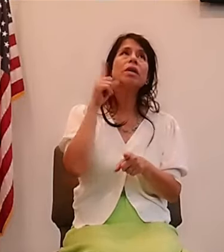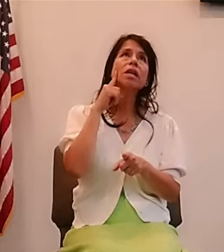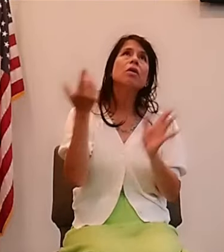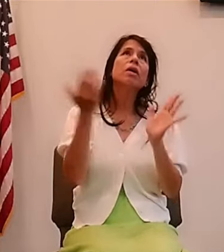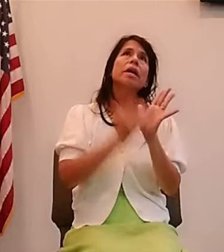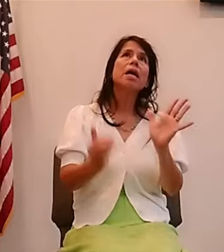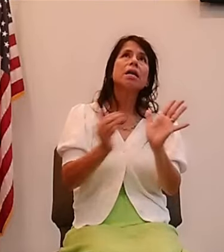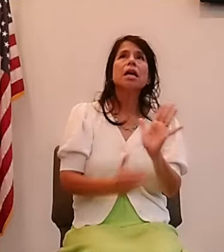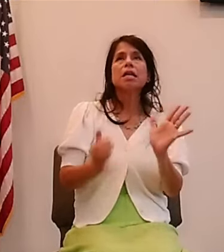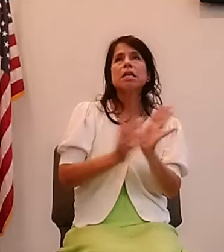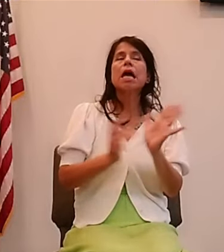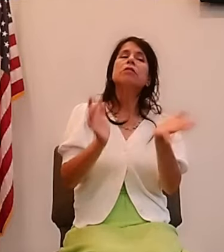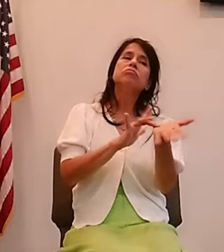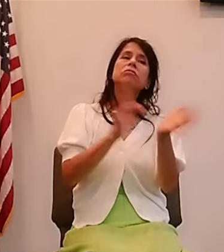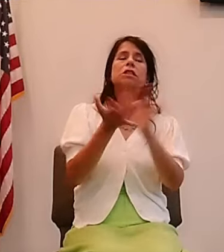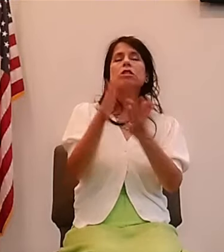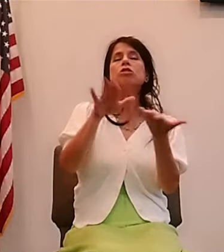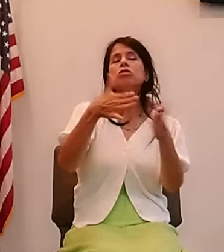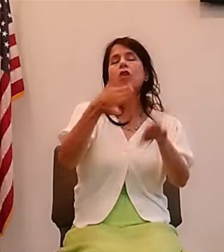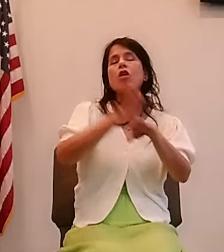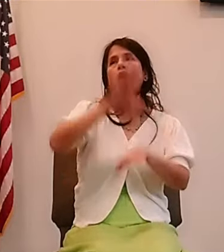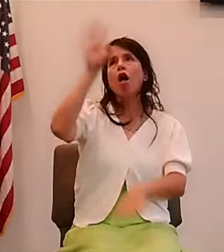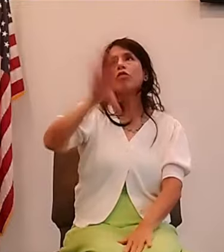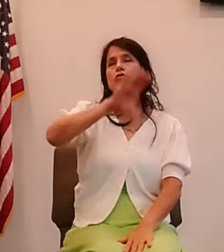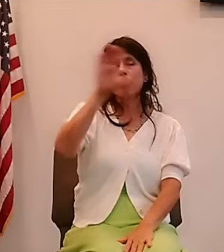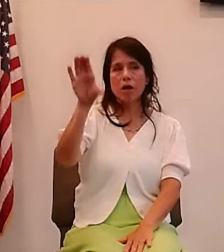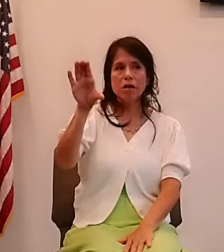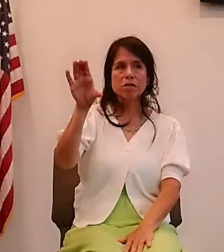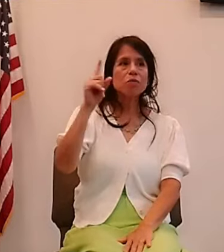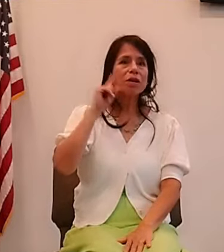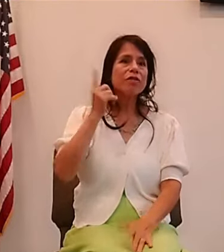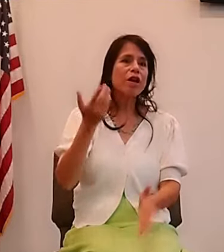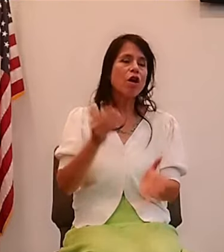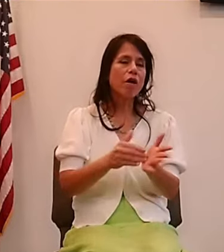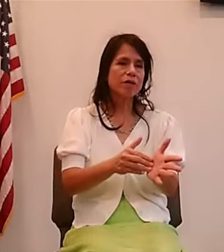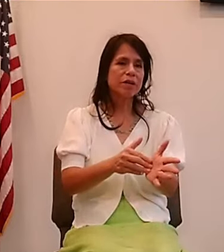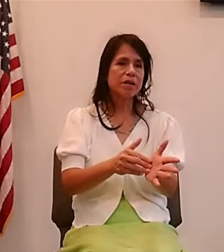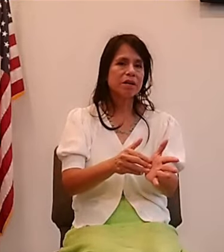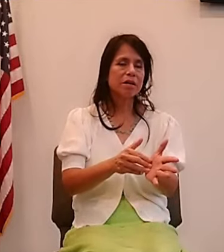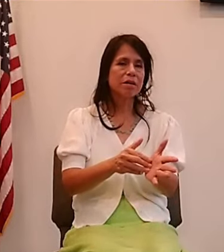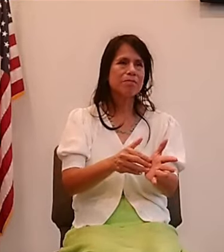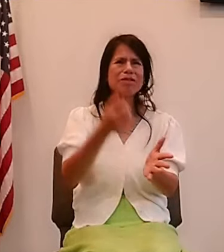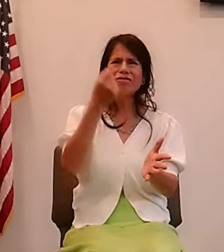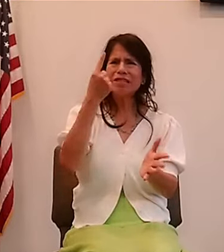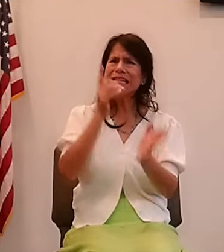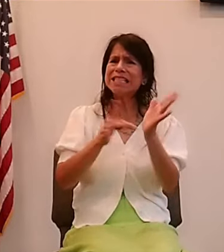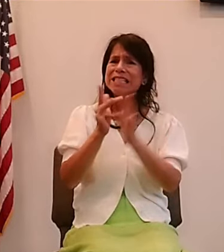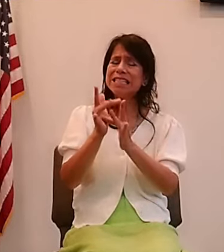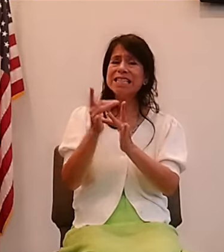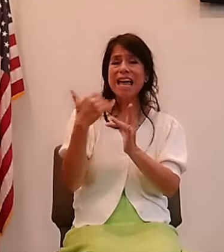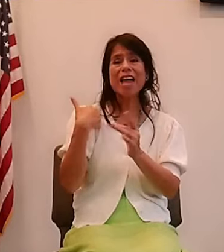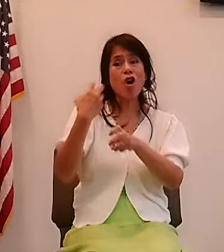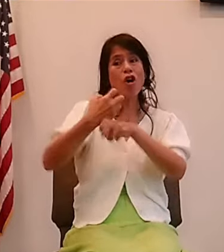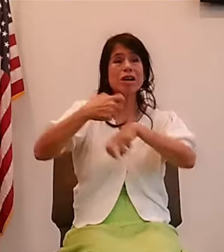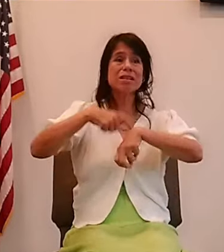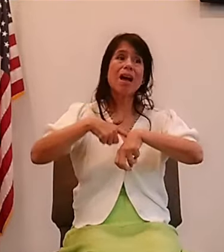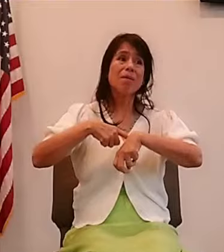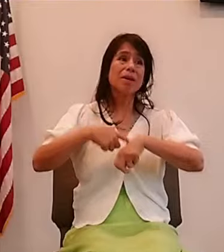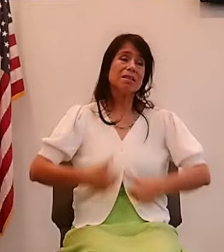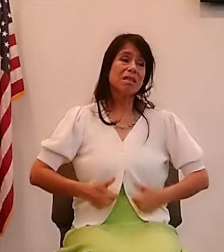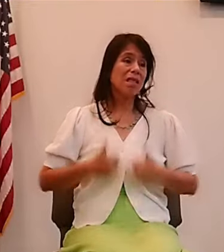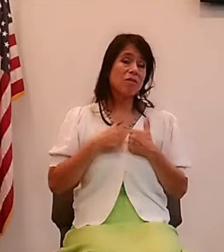Jesus died on the cross. And that life that he knew was a hard, miserable life in so far as I